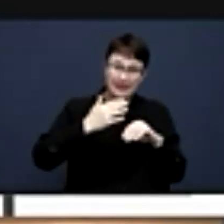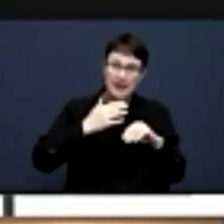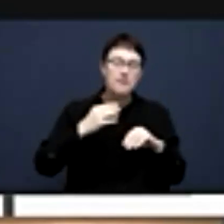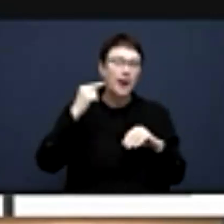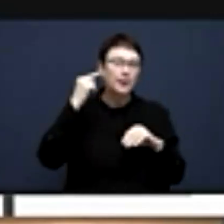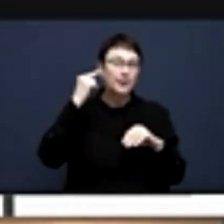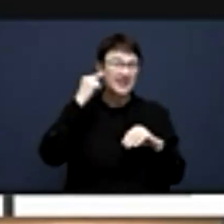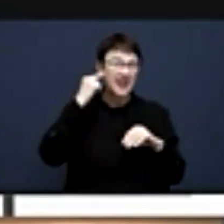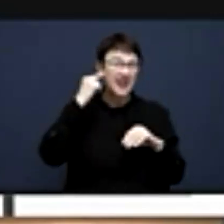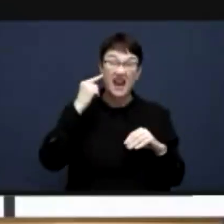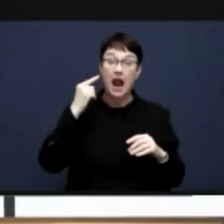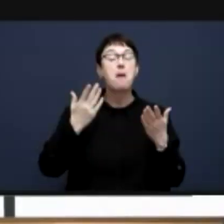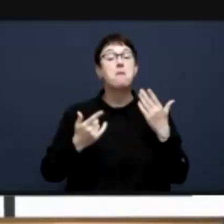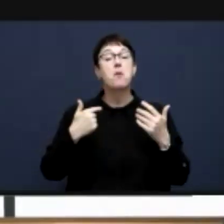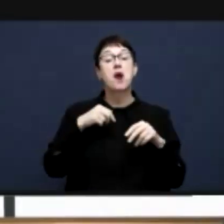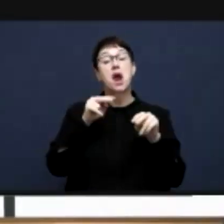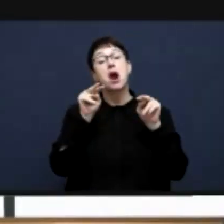of accessibility without them.